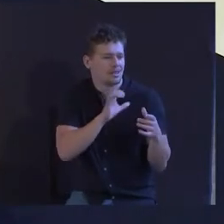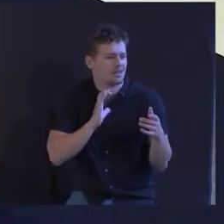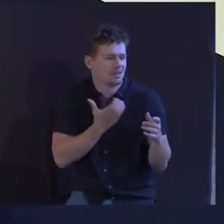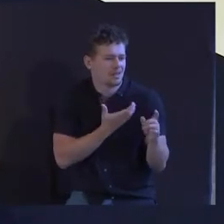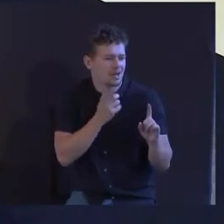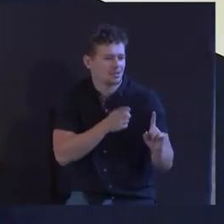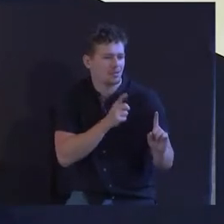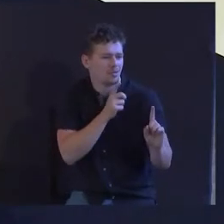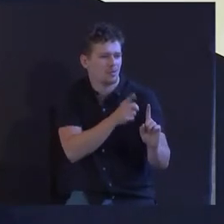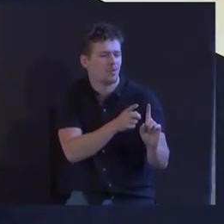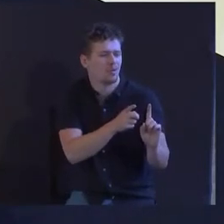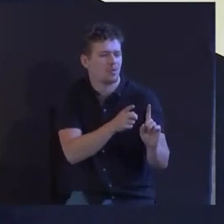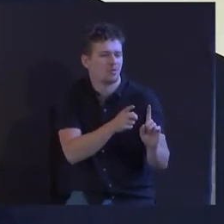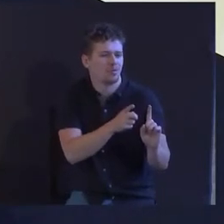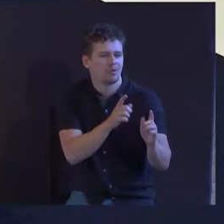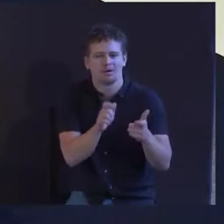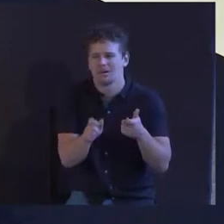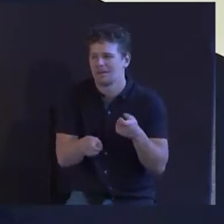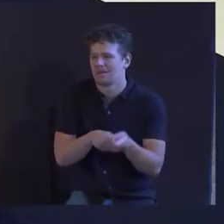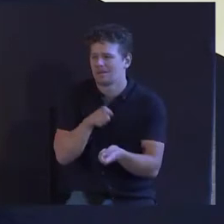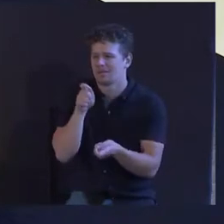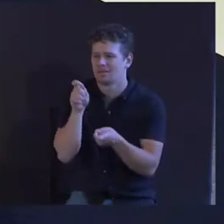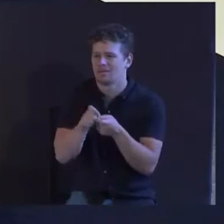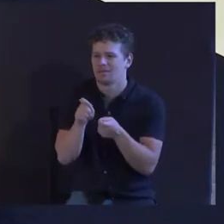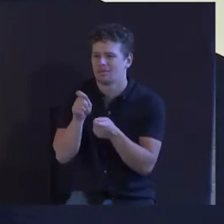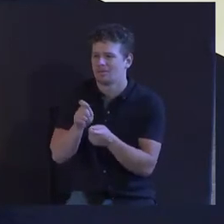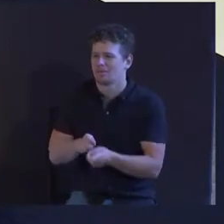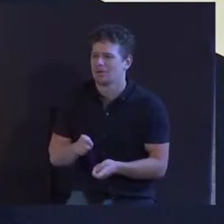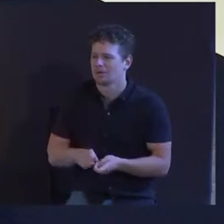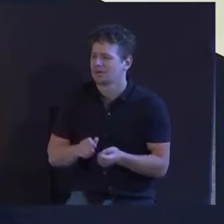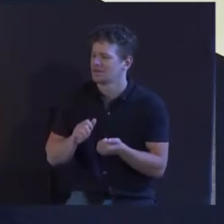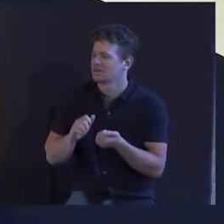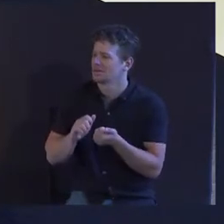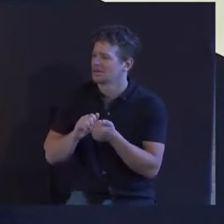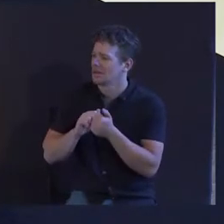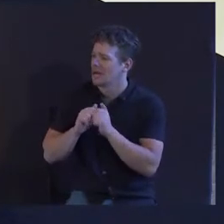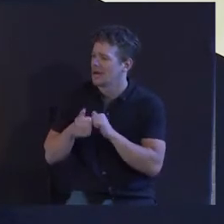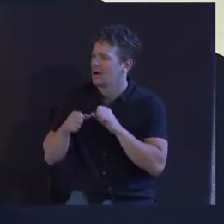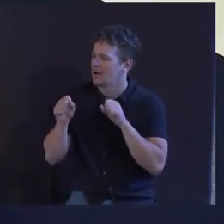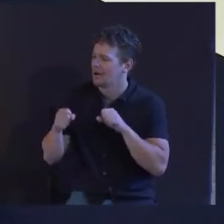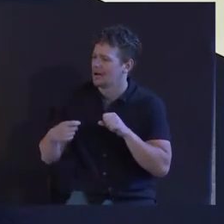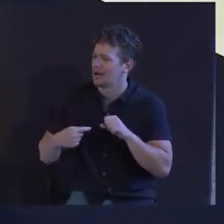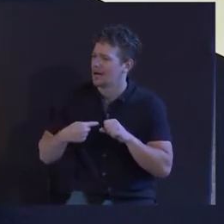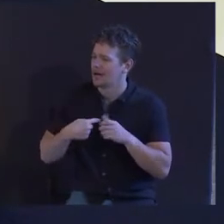The core question will be, how can I help?